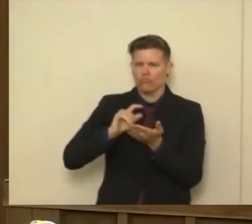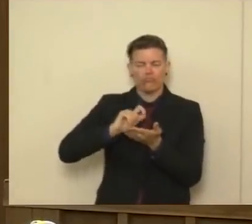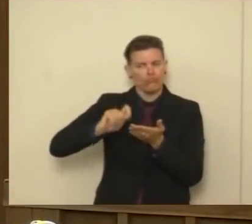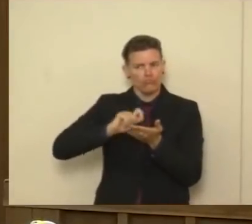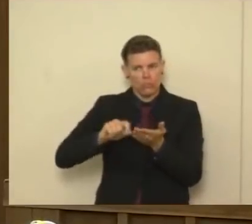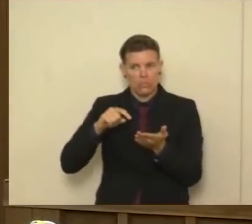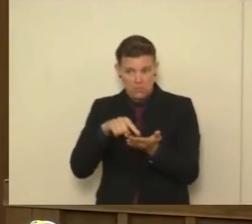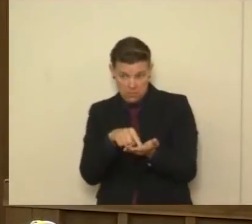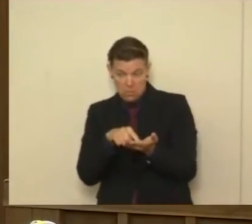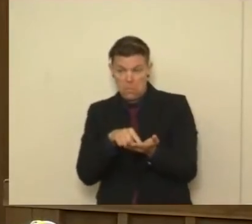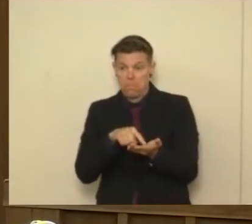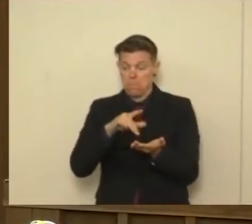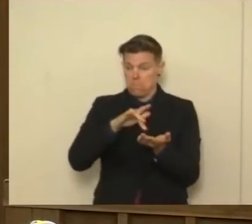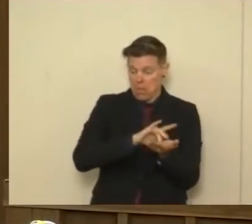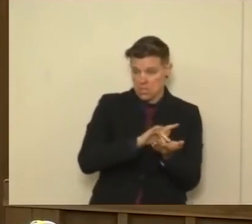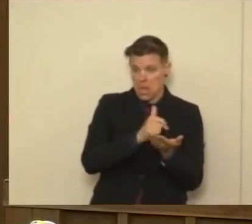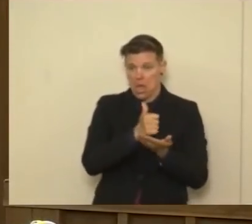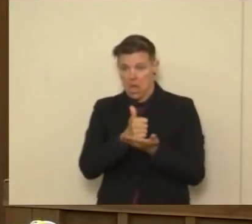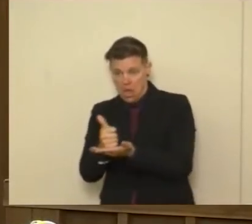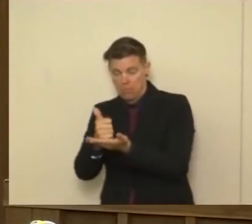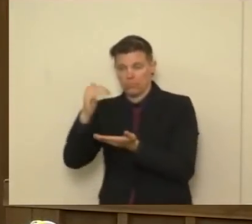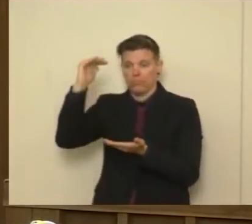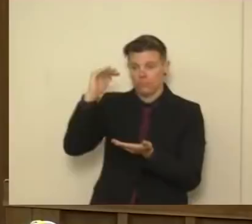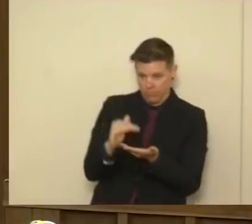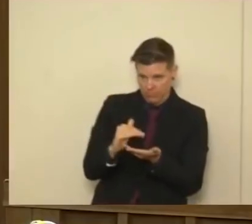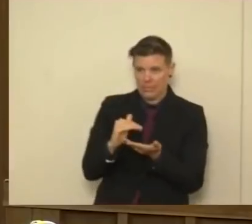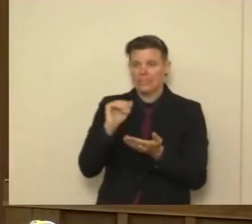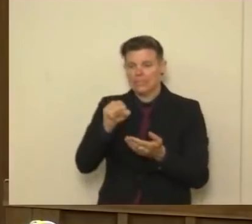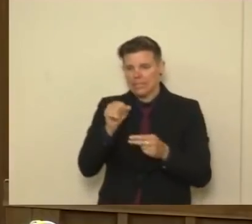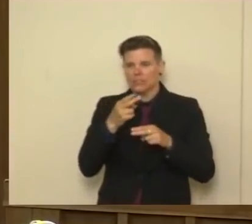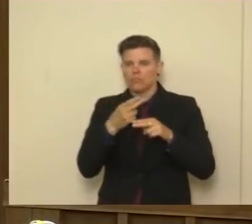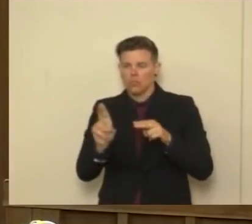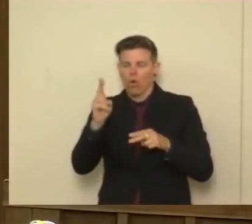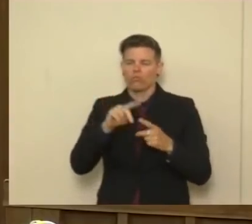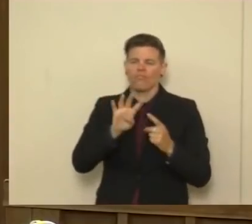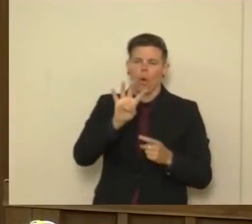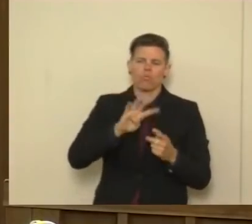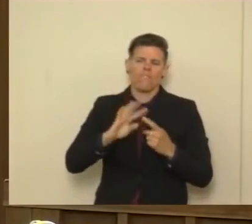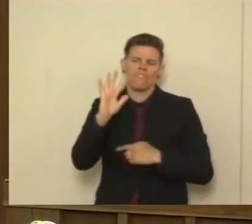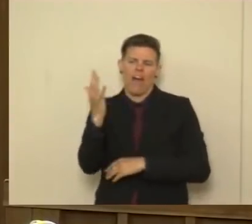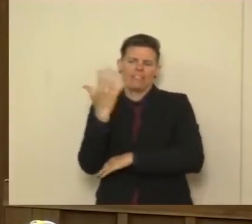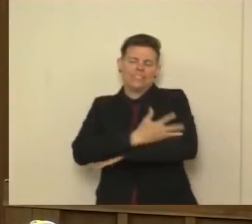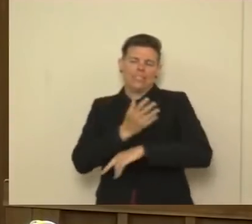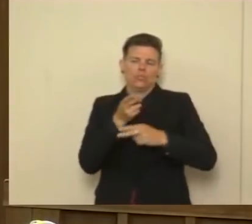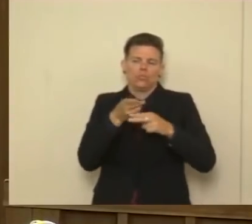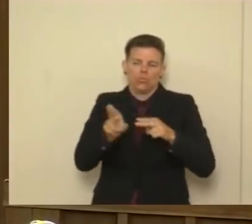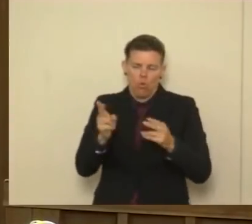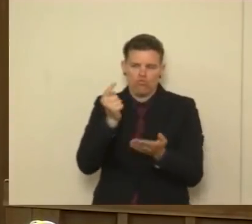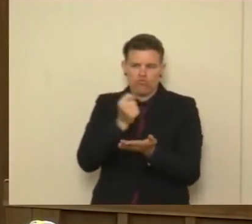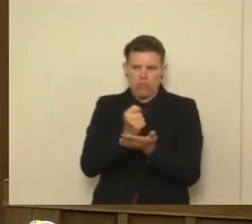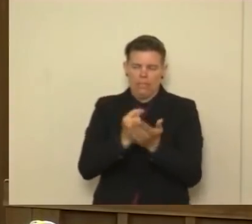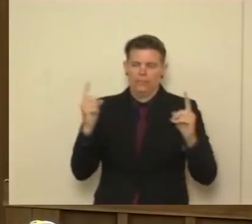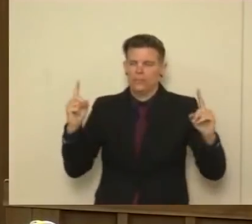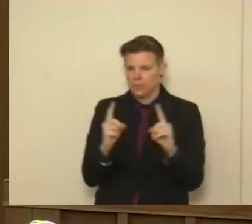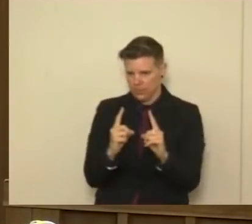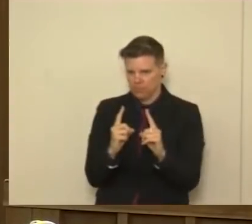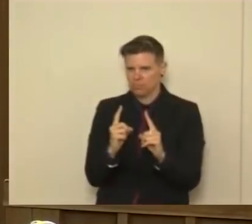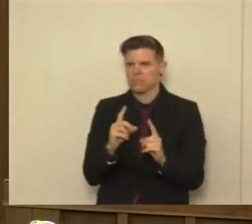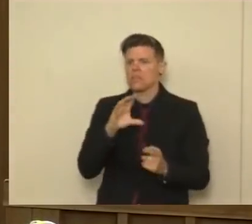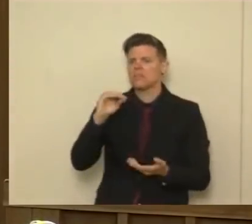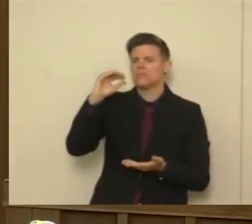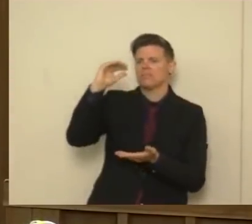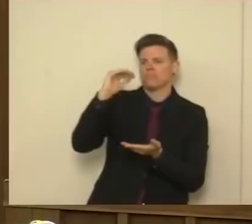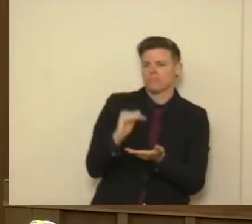severe illness by about 4 to 5 days, from 15 days down to 10.5 or 11. It also reduces mortality rate by